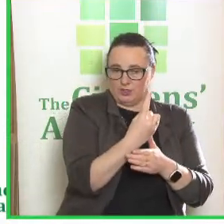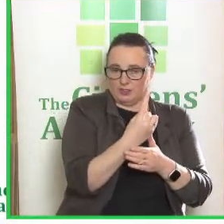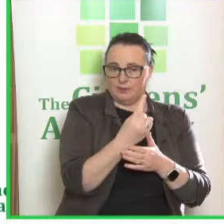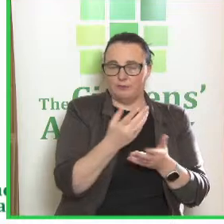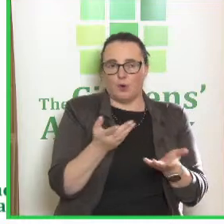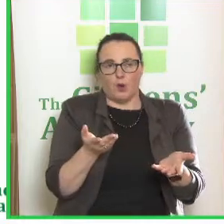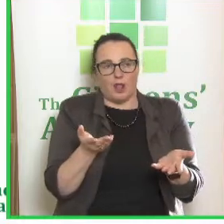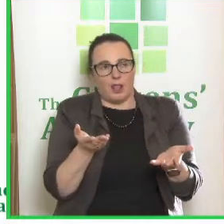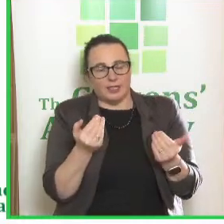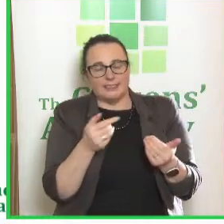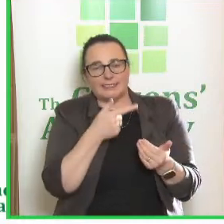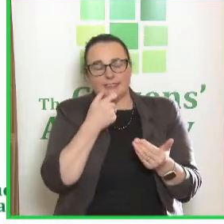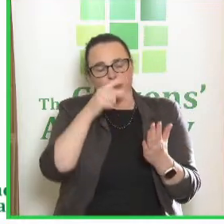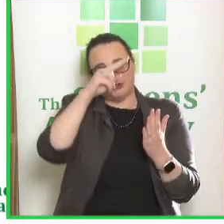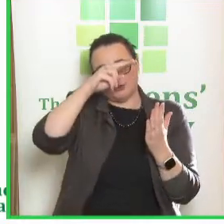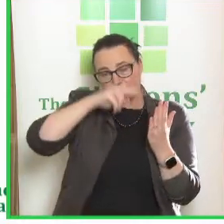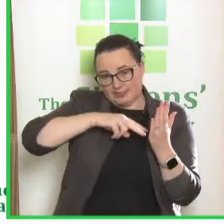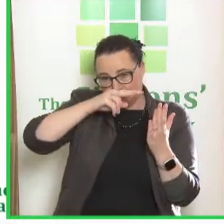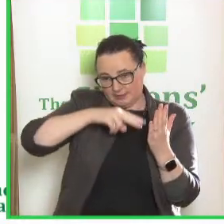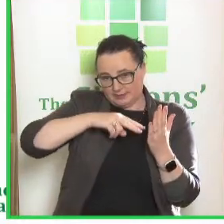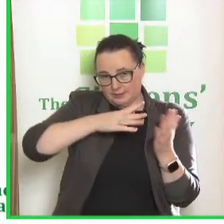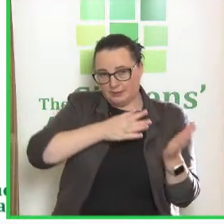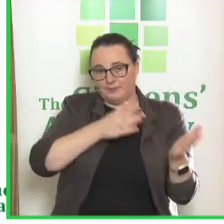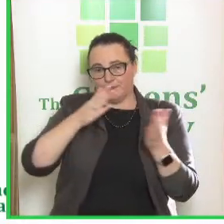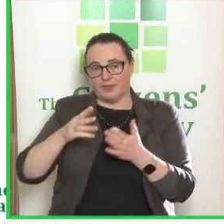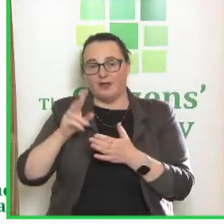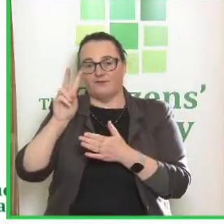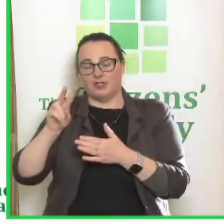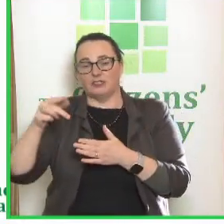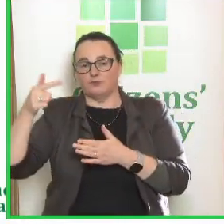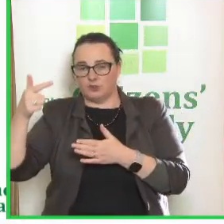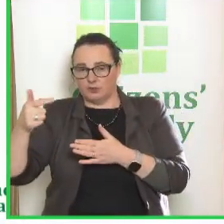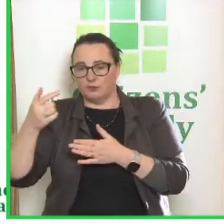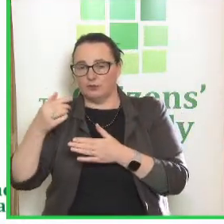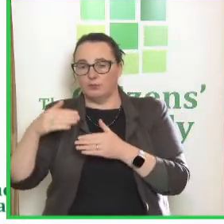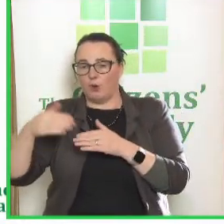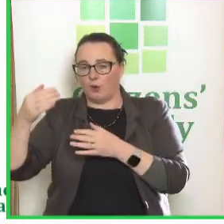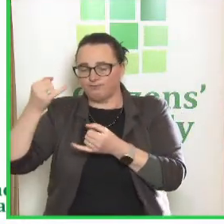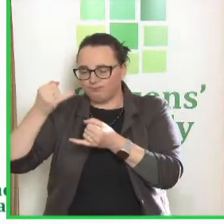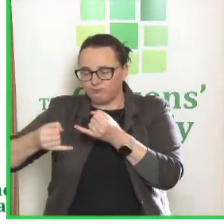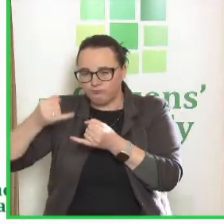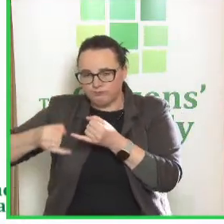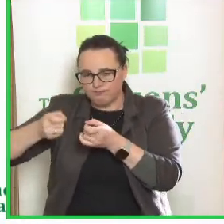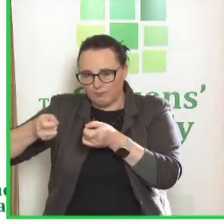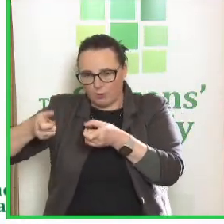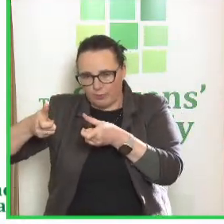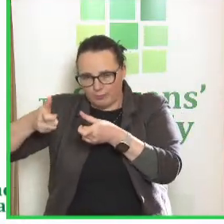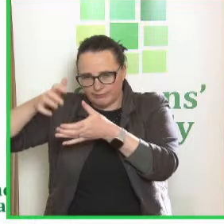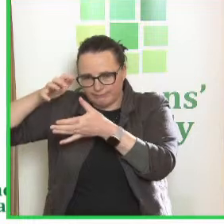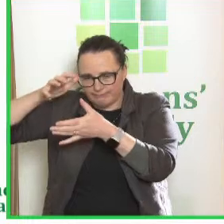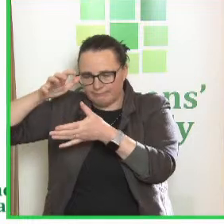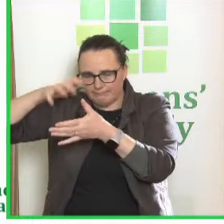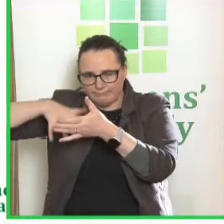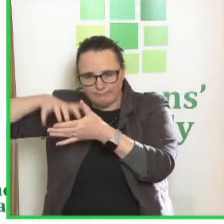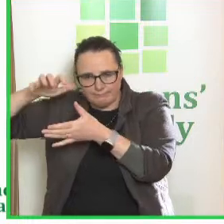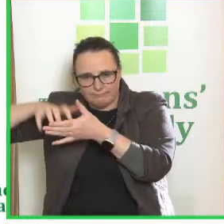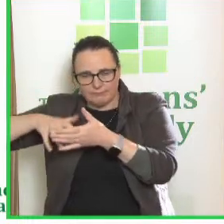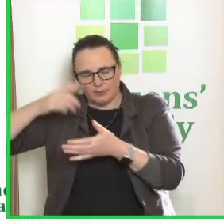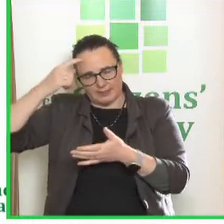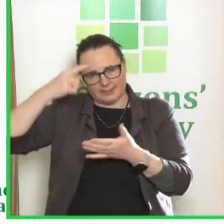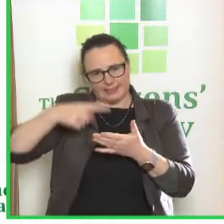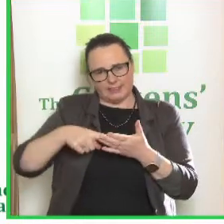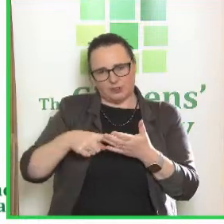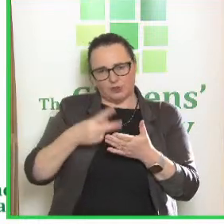lighter and more easily readable volume. Volume 2 contains a lot more of the nitty-gritty detail. The reason we went to the bother, I suppose,